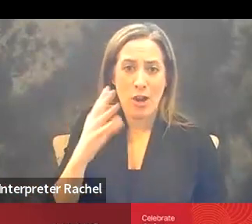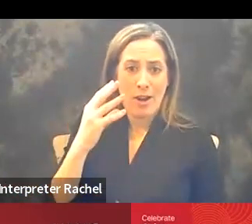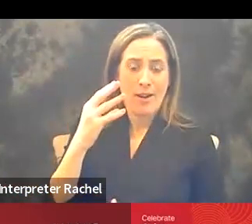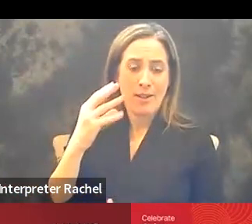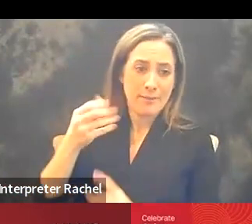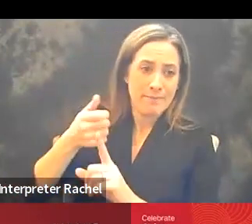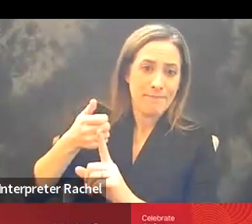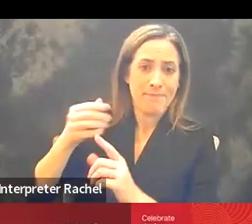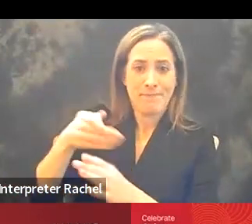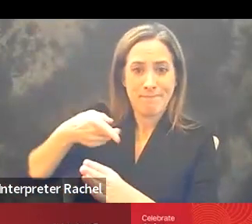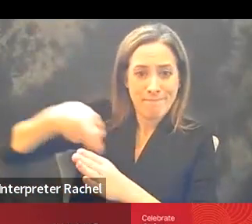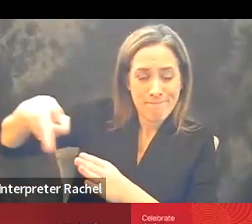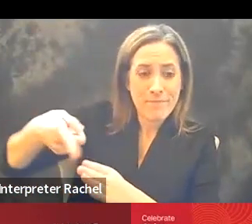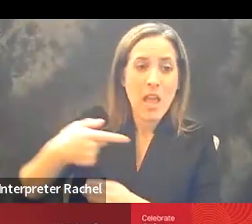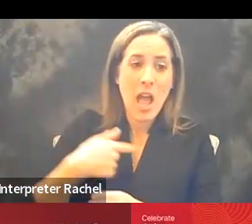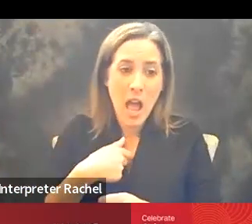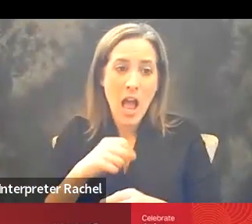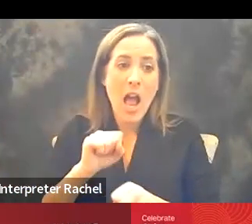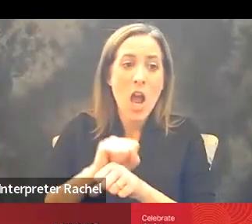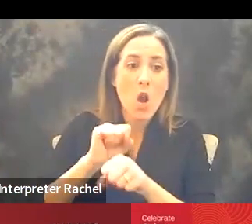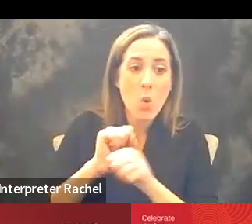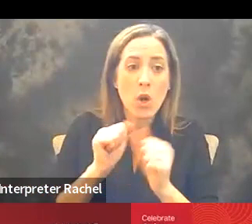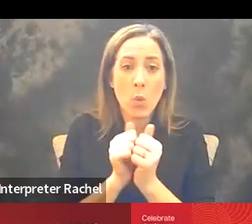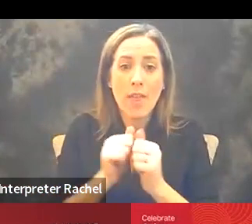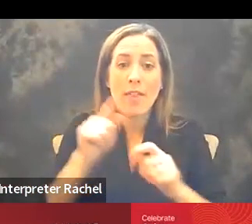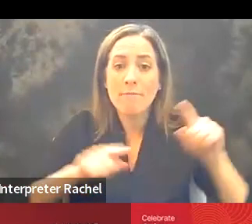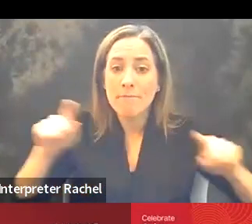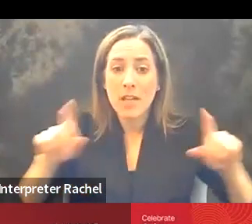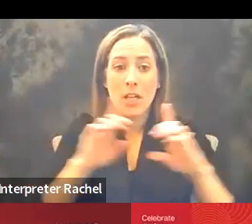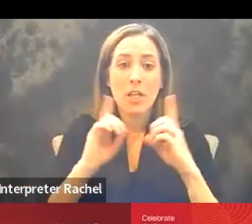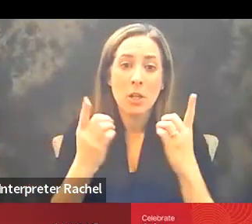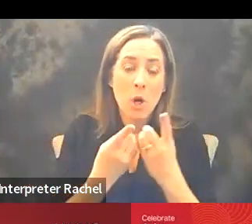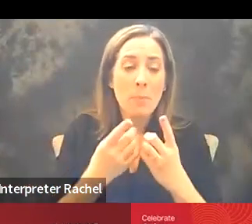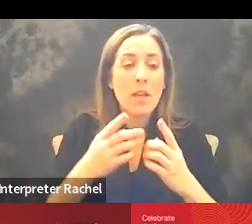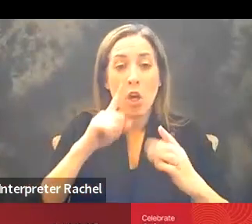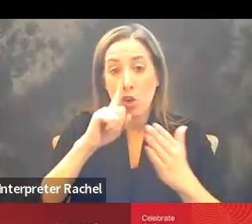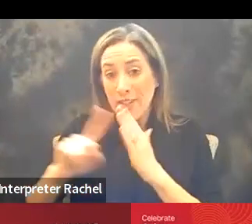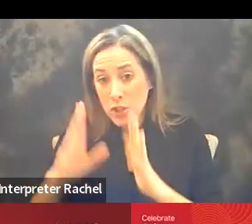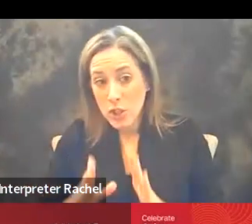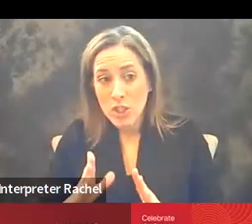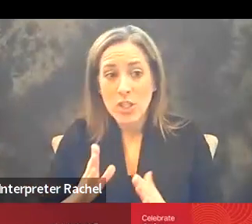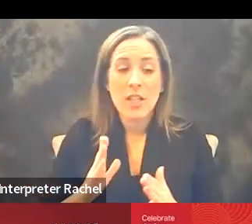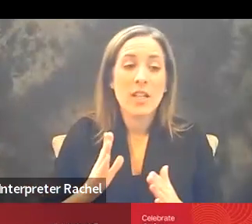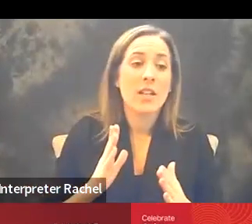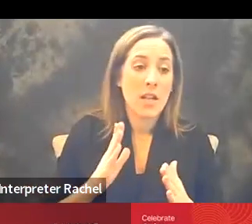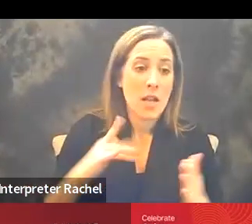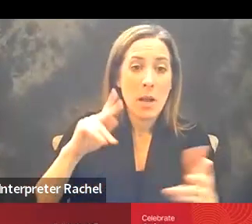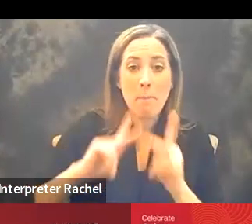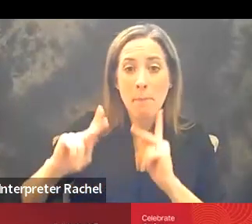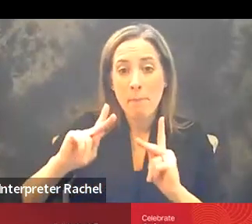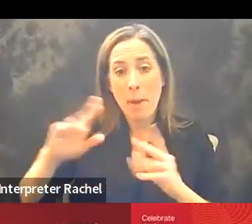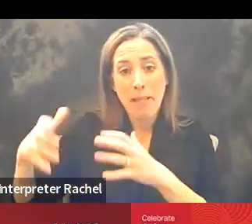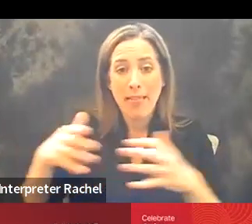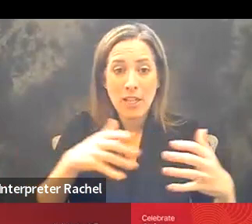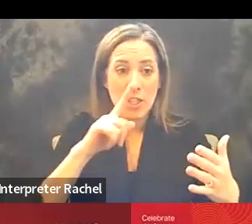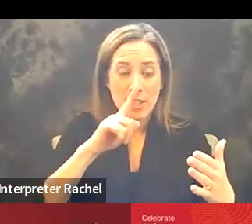rub elbows with a lot of departments within the hospital. We work with our researchers as well, interventional studies, population studies. So we do a lot of